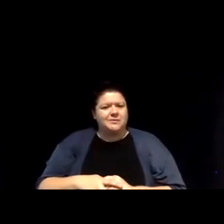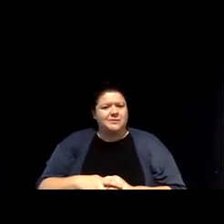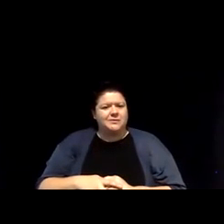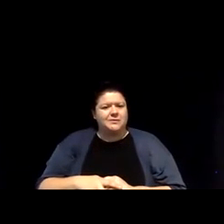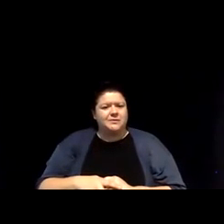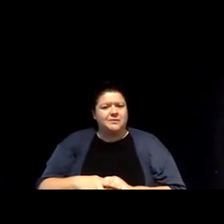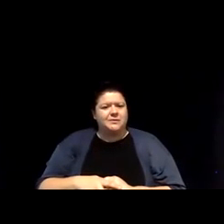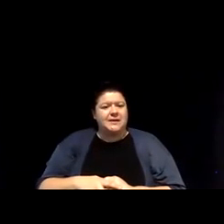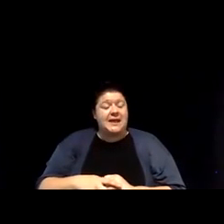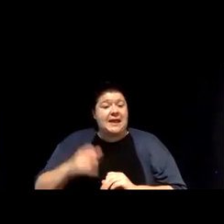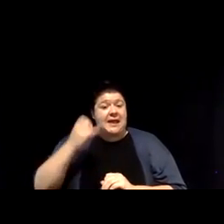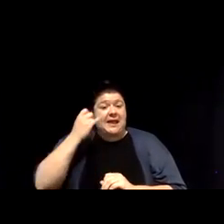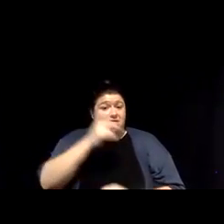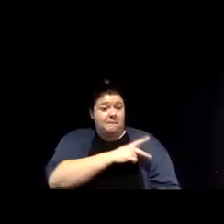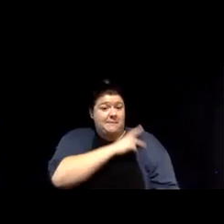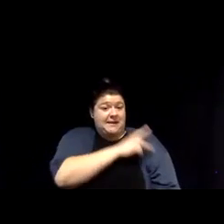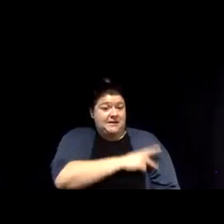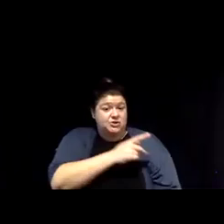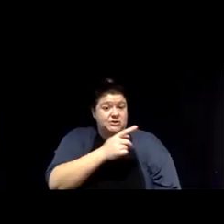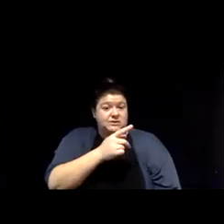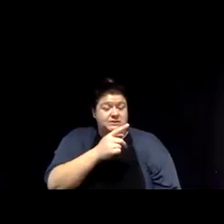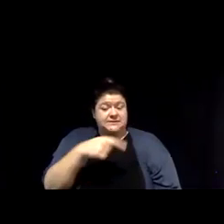if the patient tells the patient,